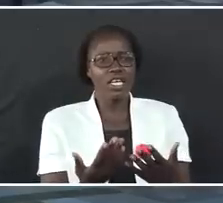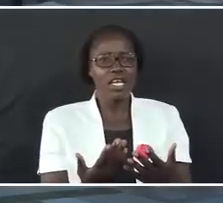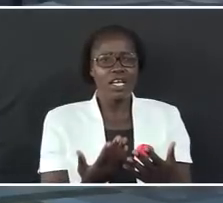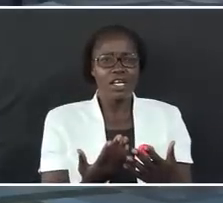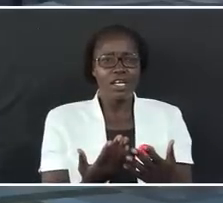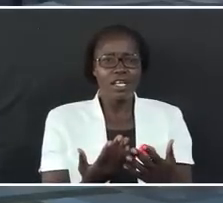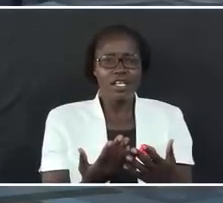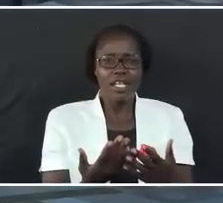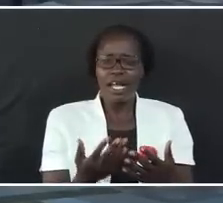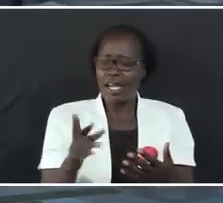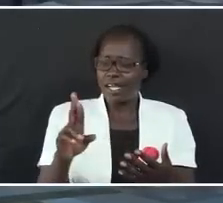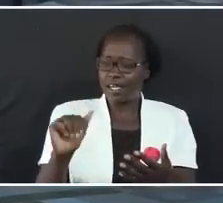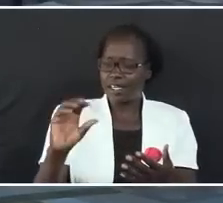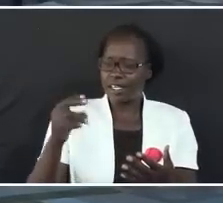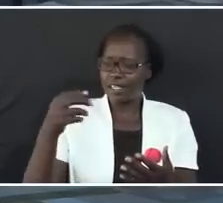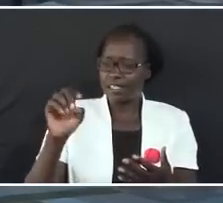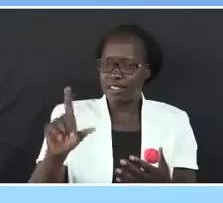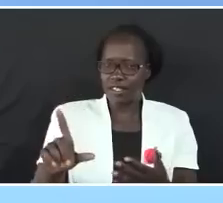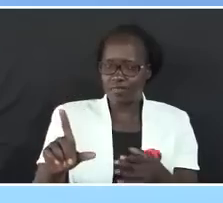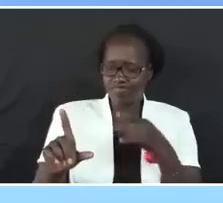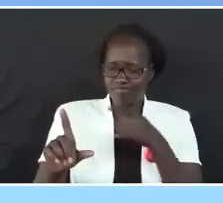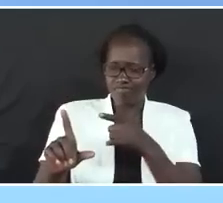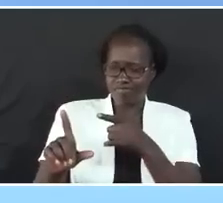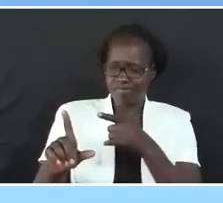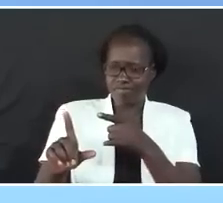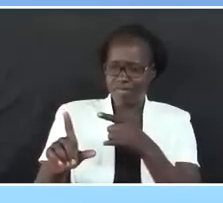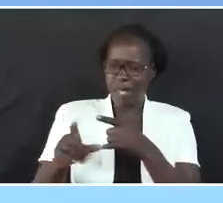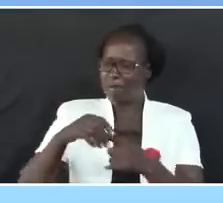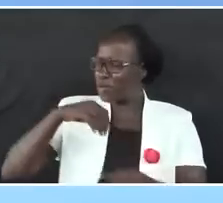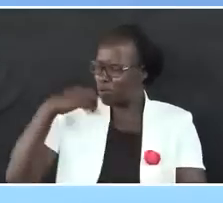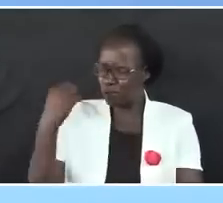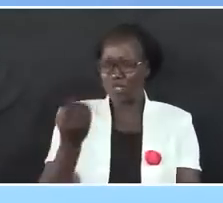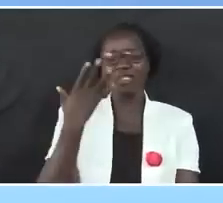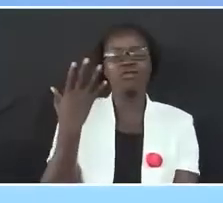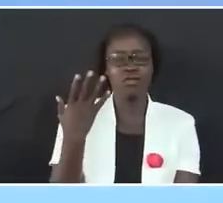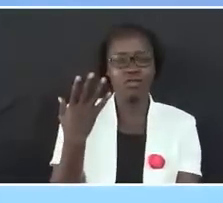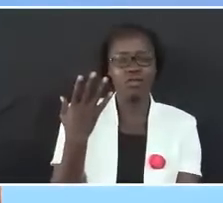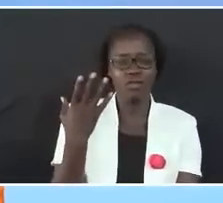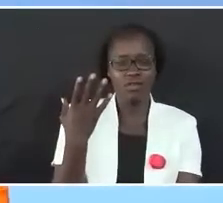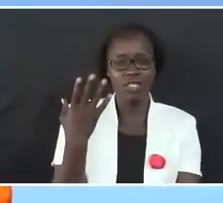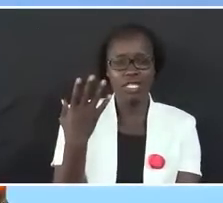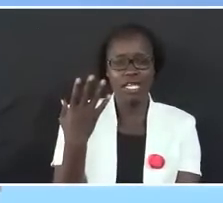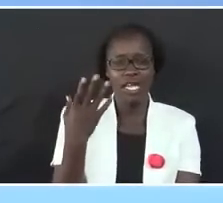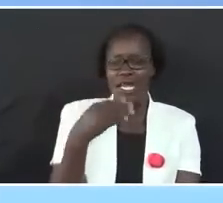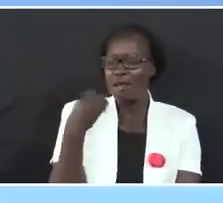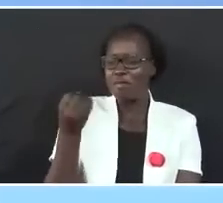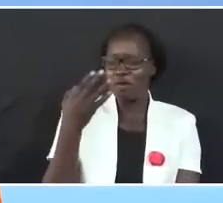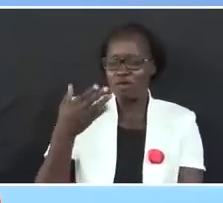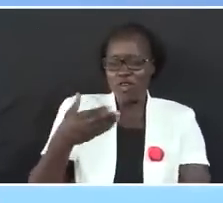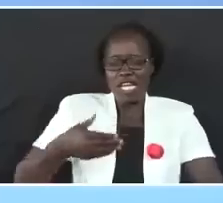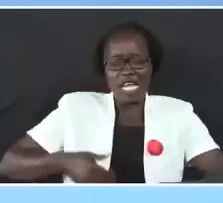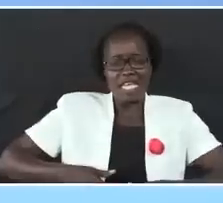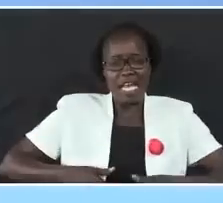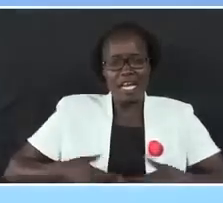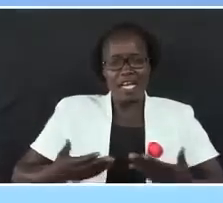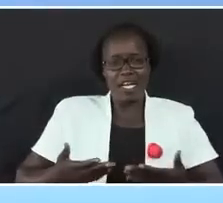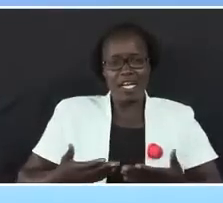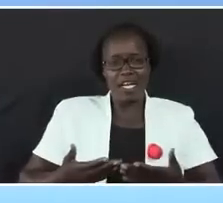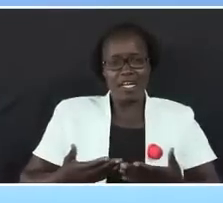was Rachel that was very beautiful, who was younger than the